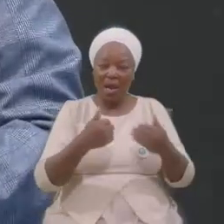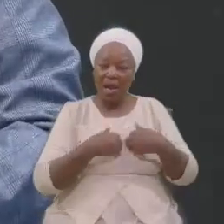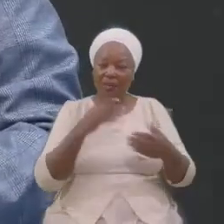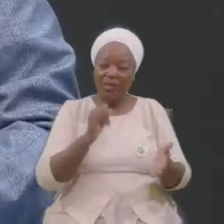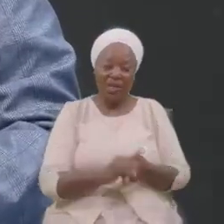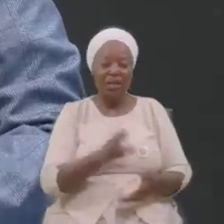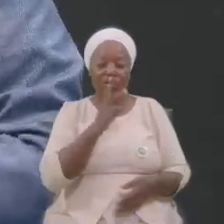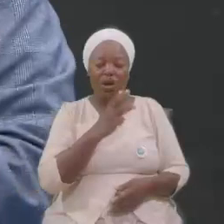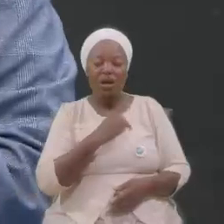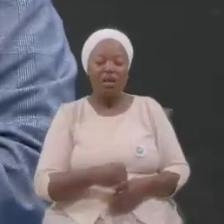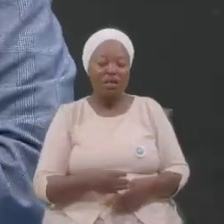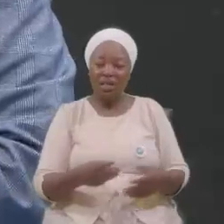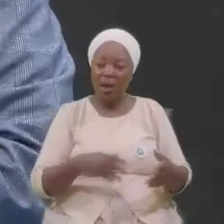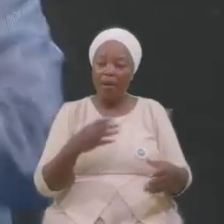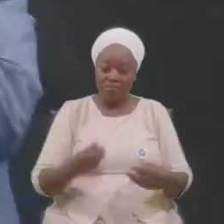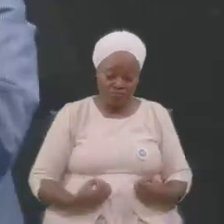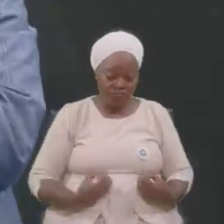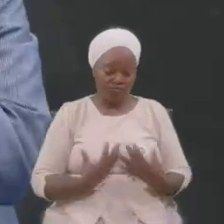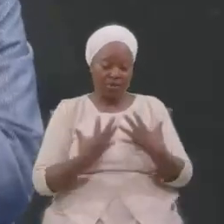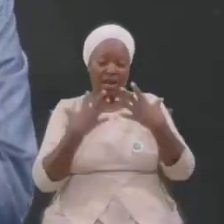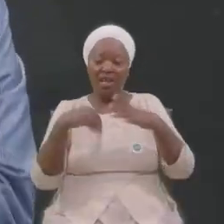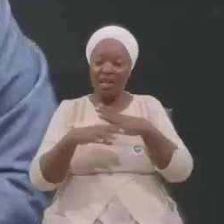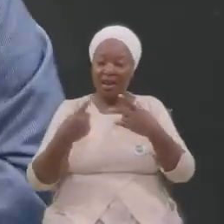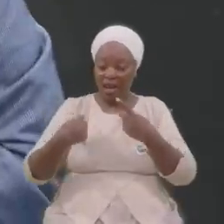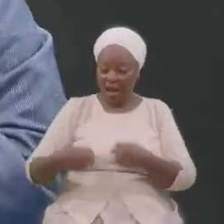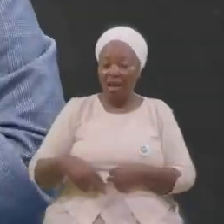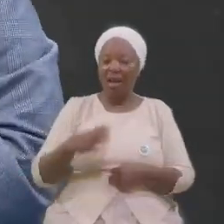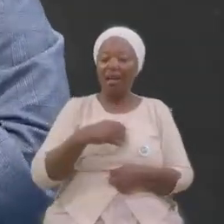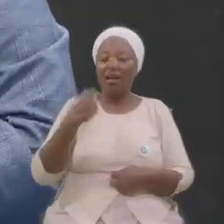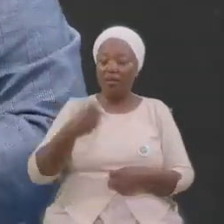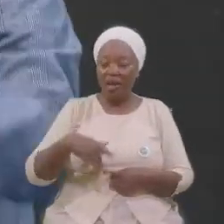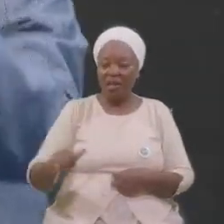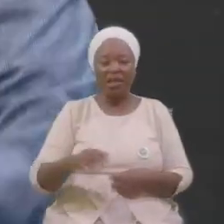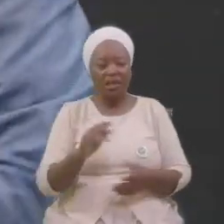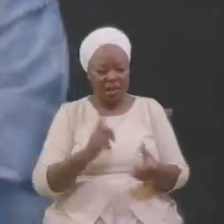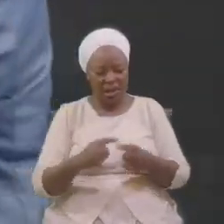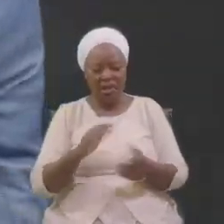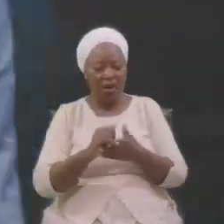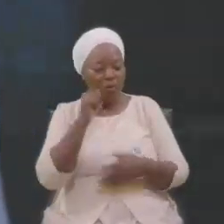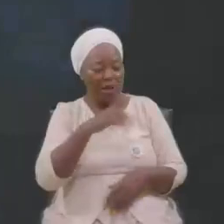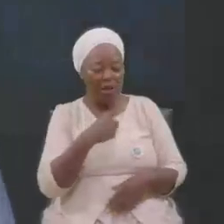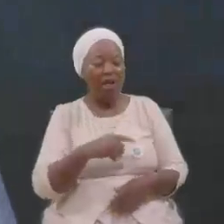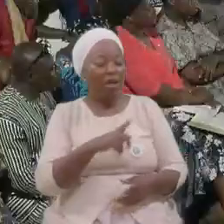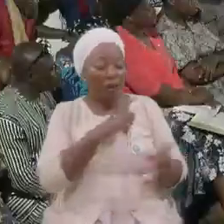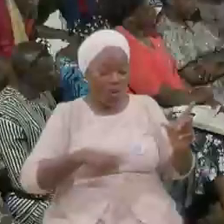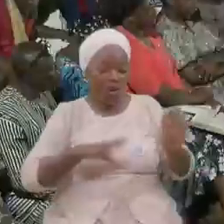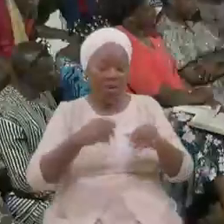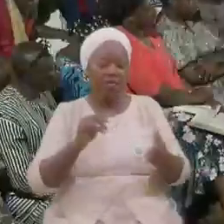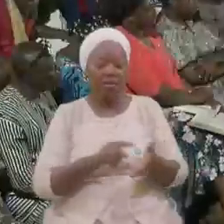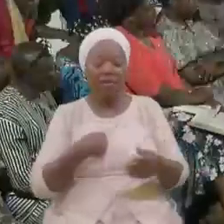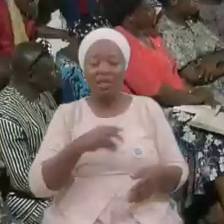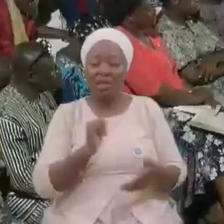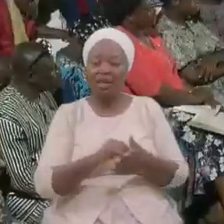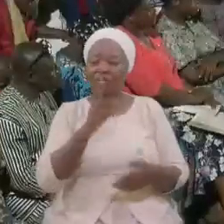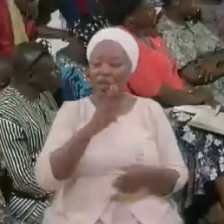from the heart unto everlasting life. Lord, give me this water. Okay, if I'm going to give you, go call your